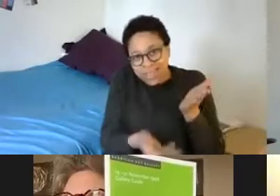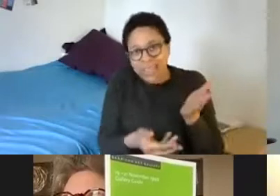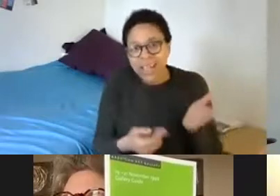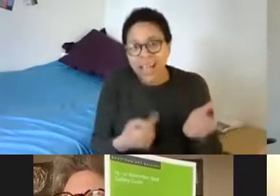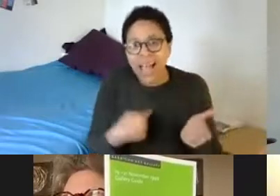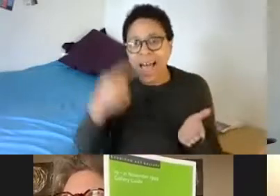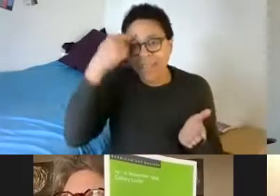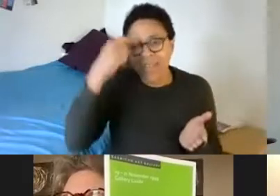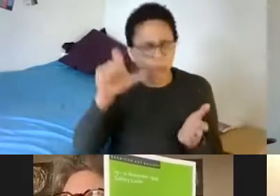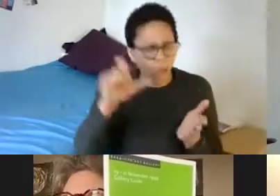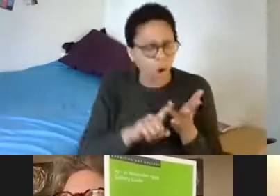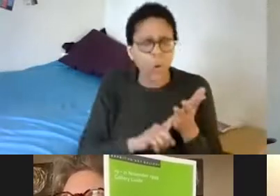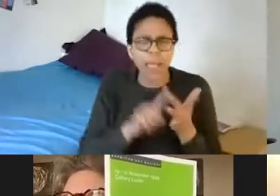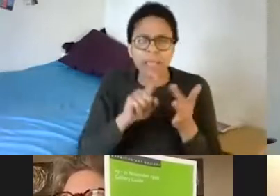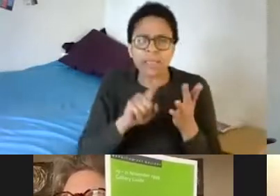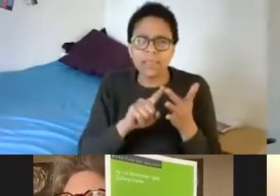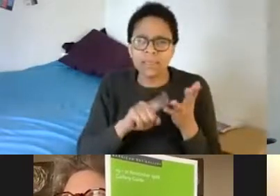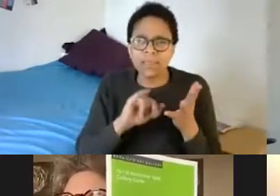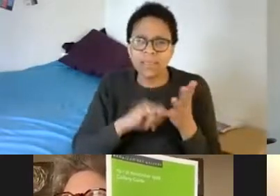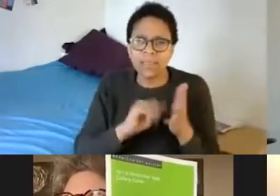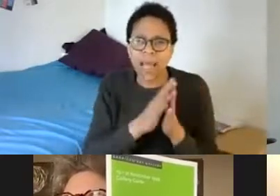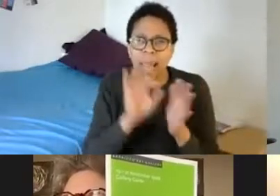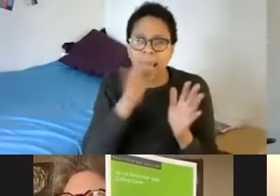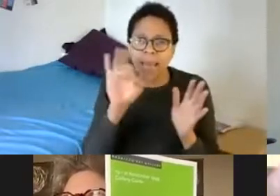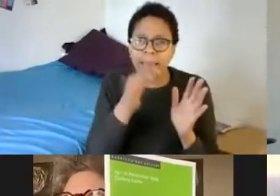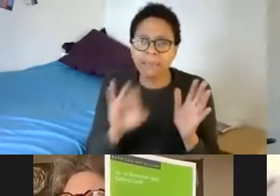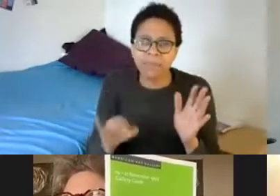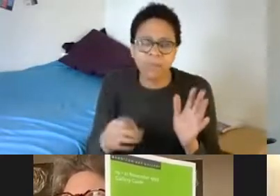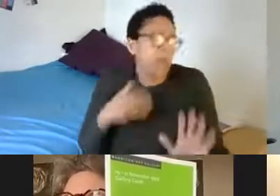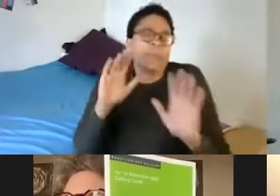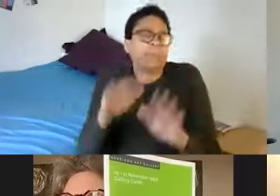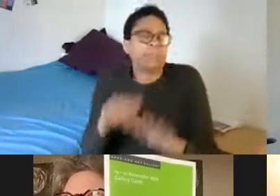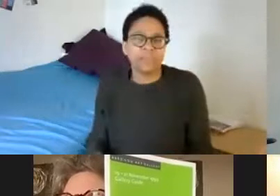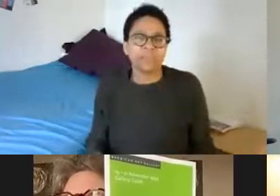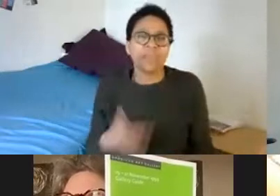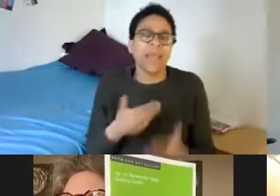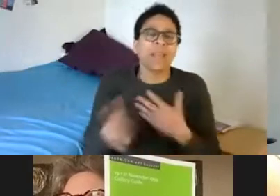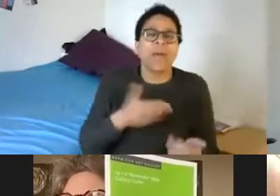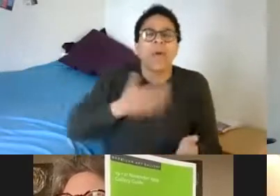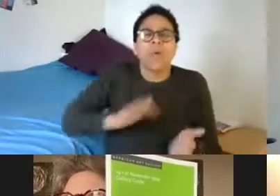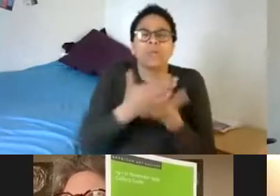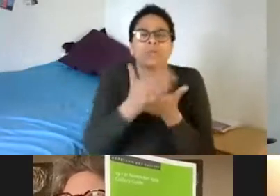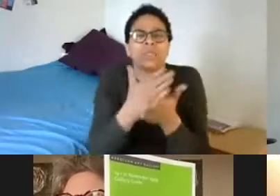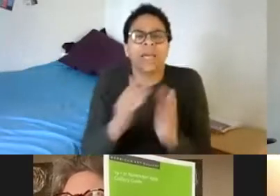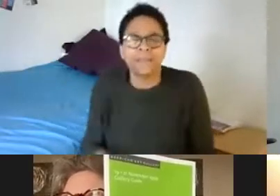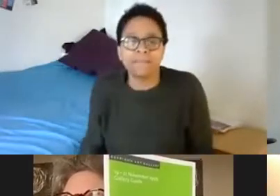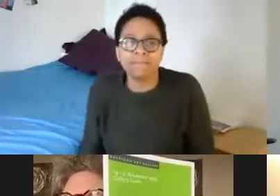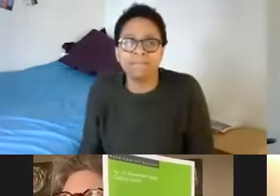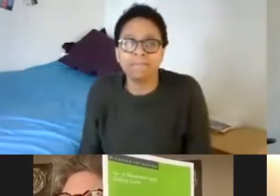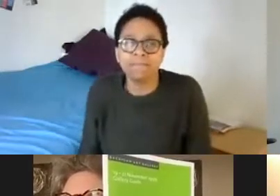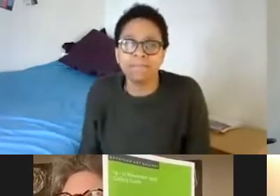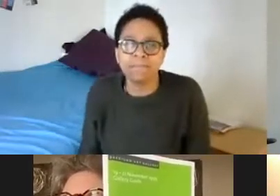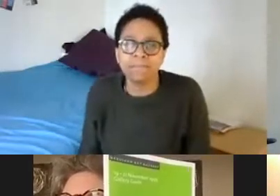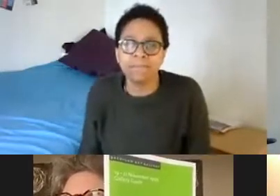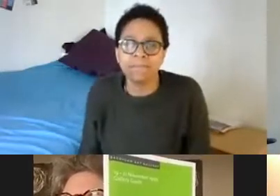coleus. Leaves, maybe. Sort of colour reminds me. Yeah. Anyway, I just wanted to share that with you. Thank you. I did.